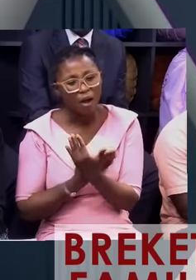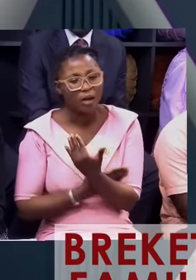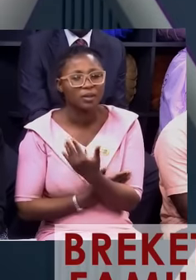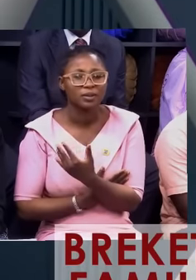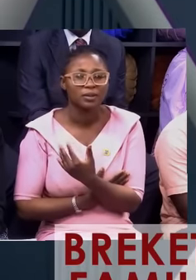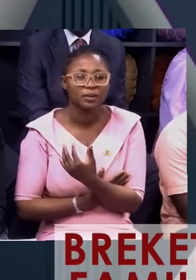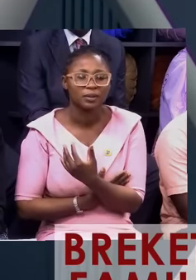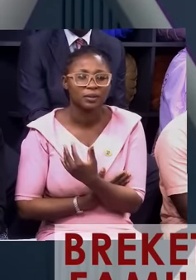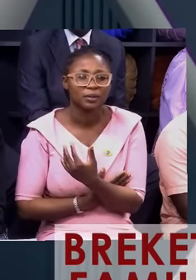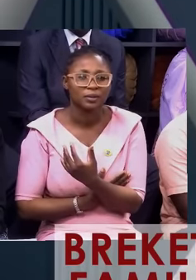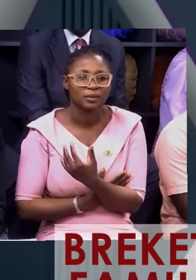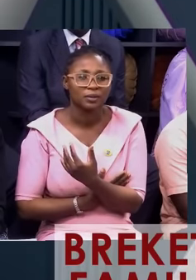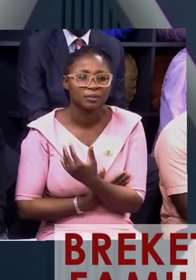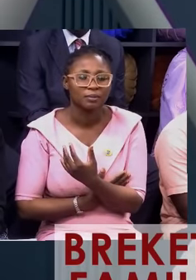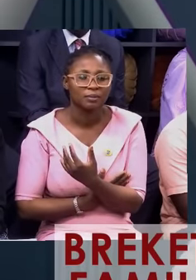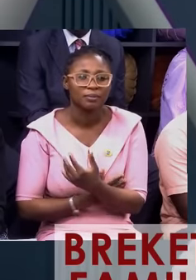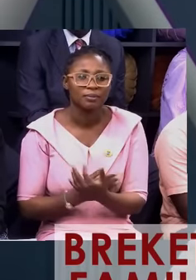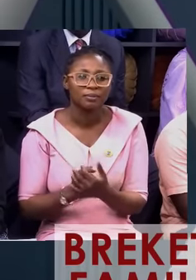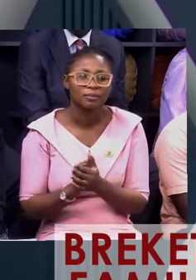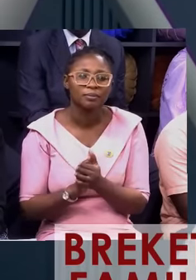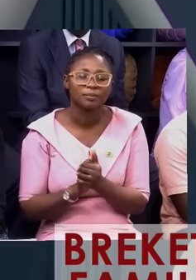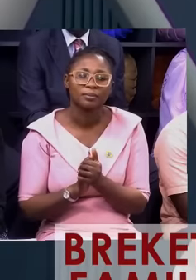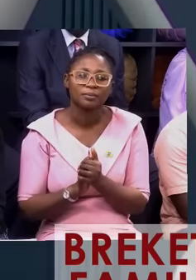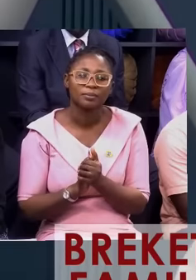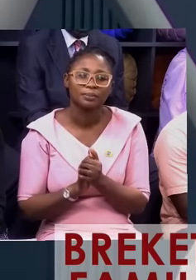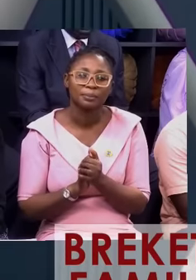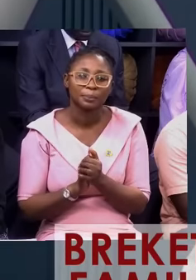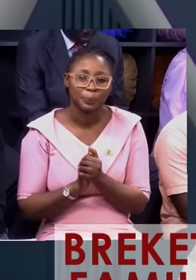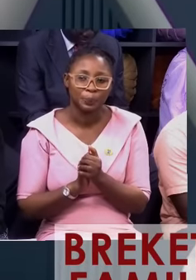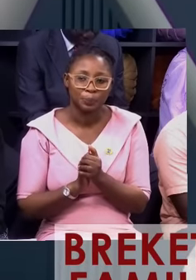morning good morning good